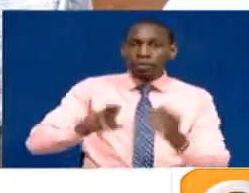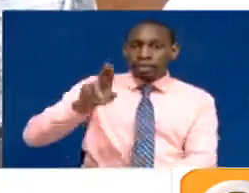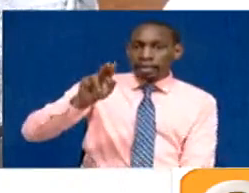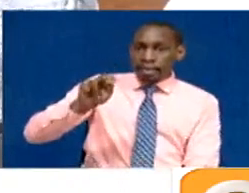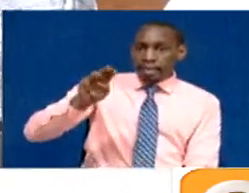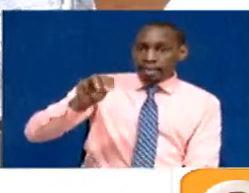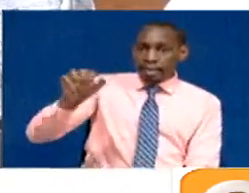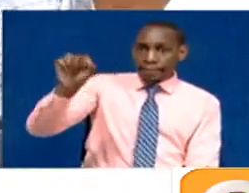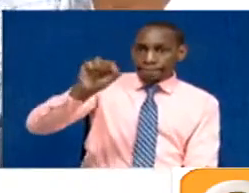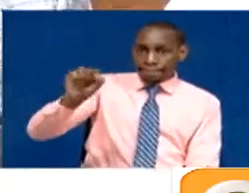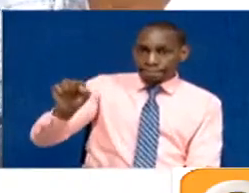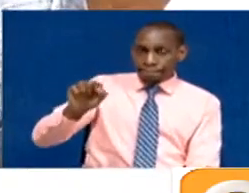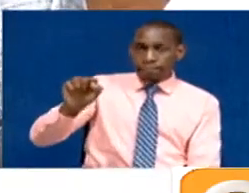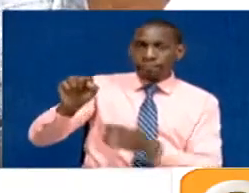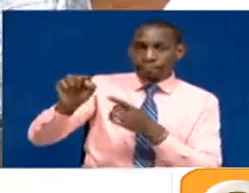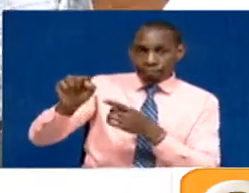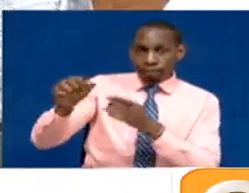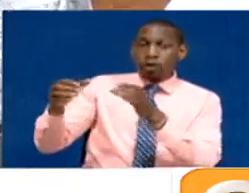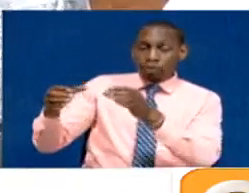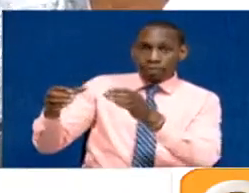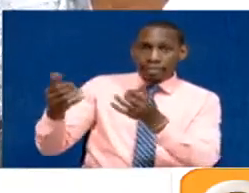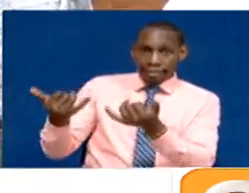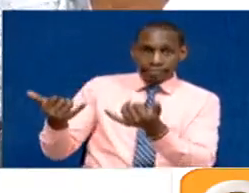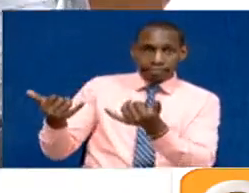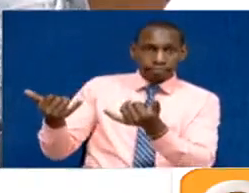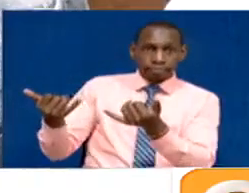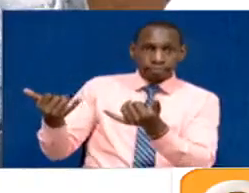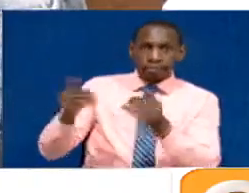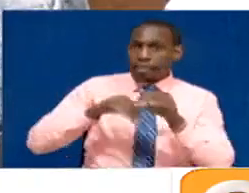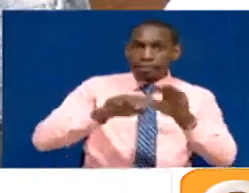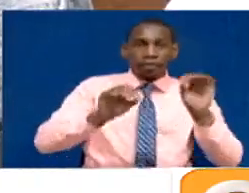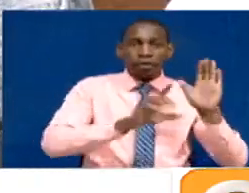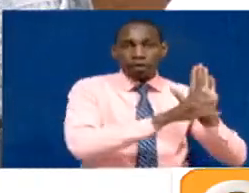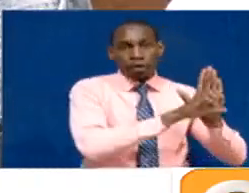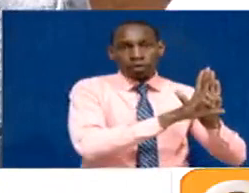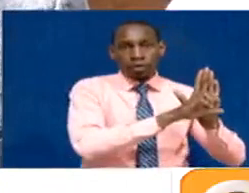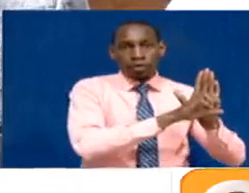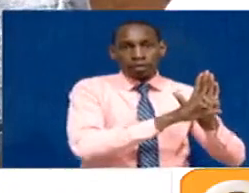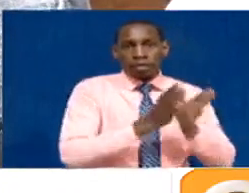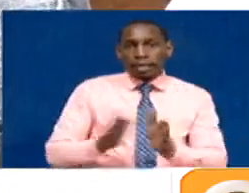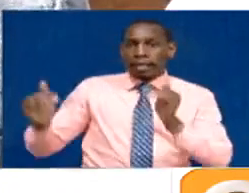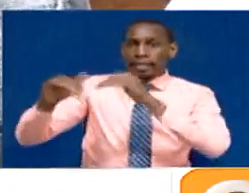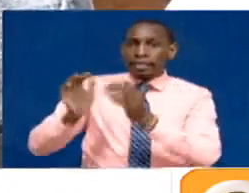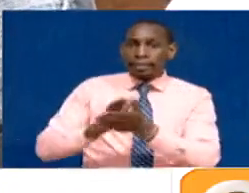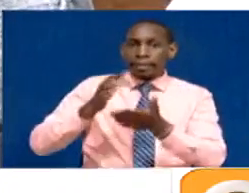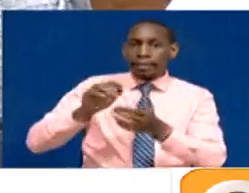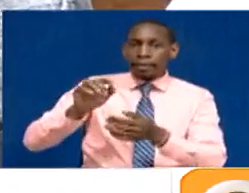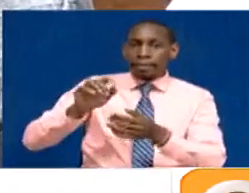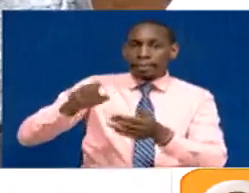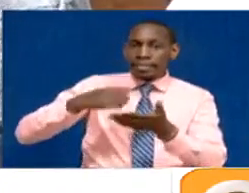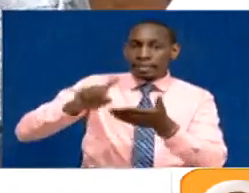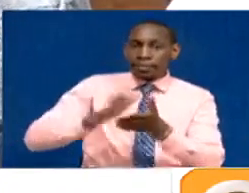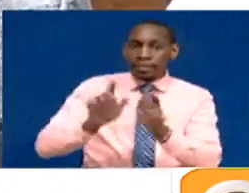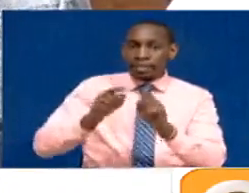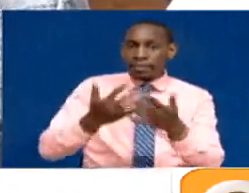NMS, as it is now, has not followed the law. The assembly has to approve. So